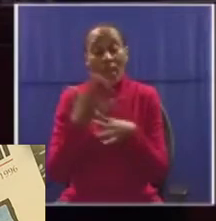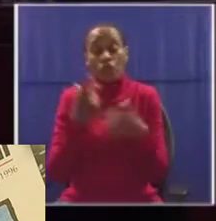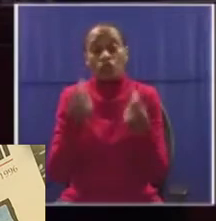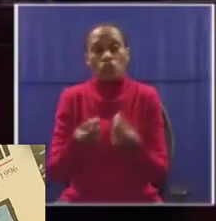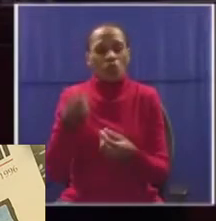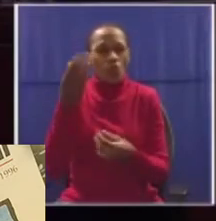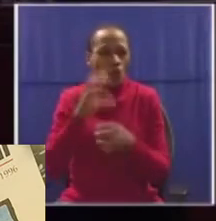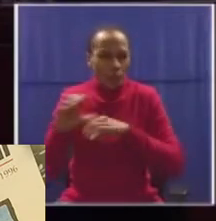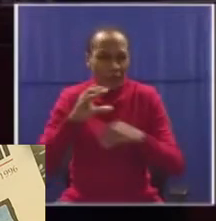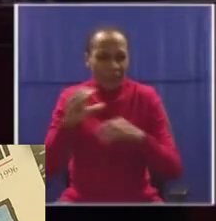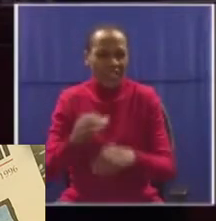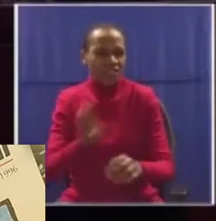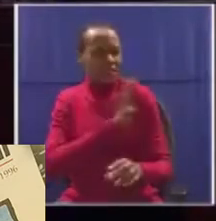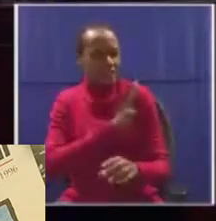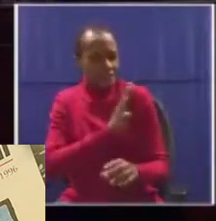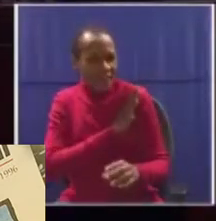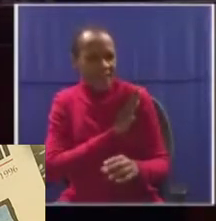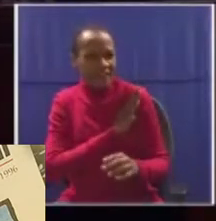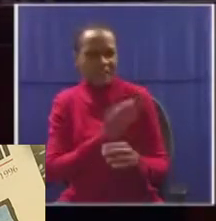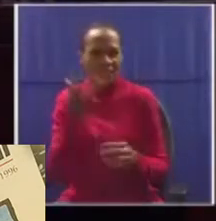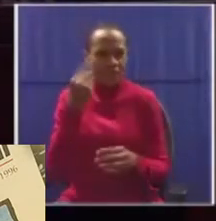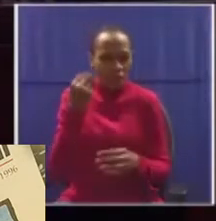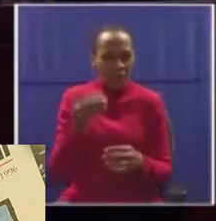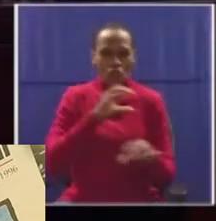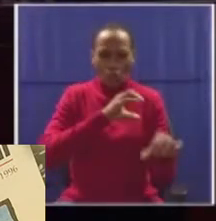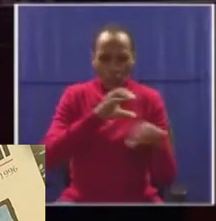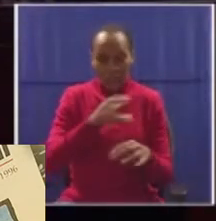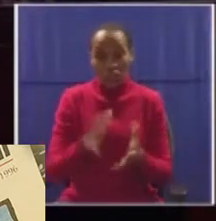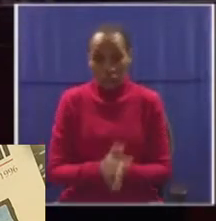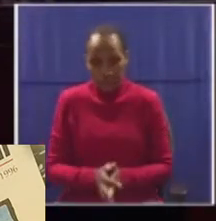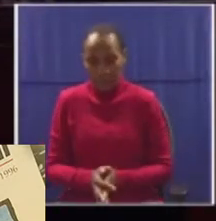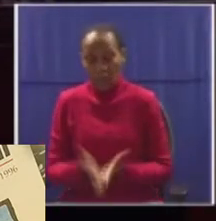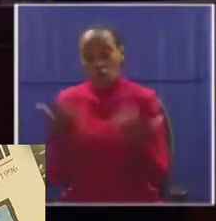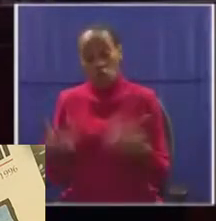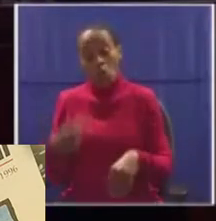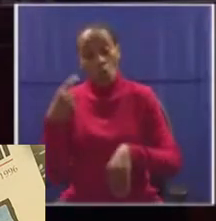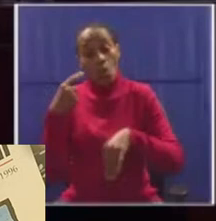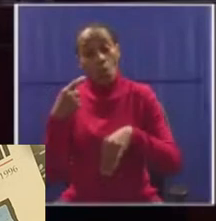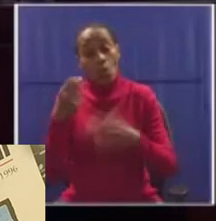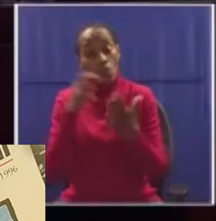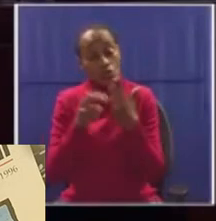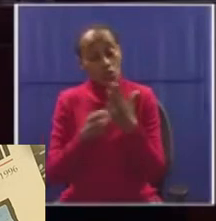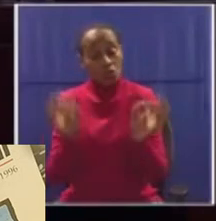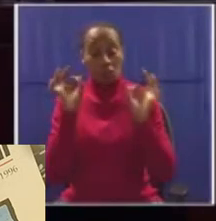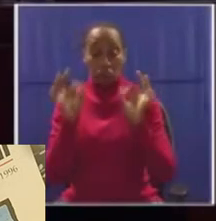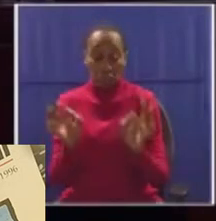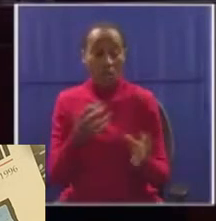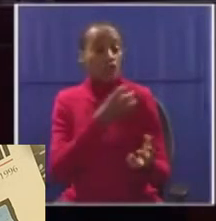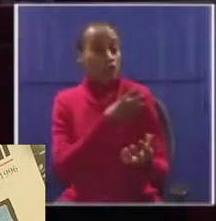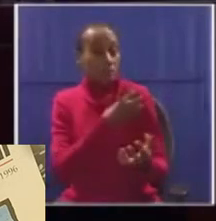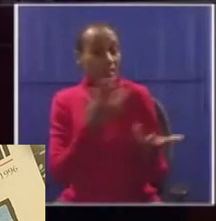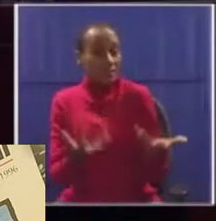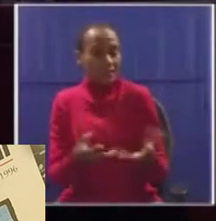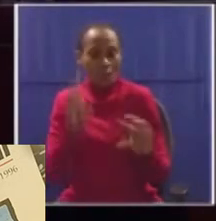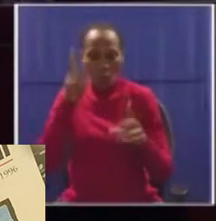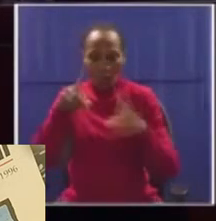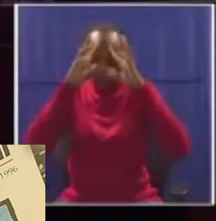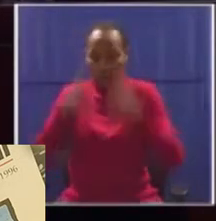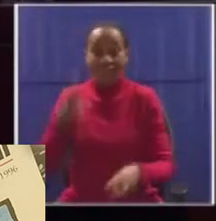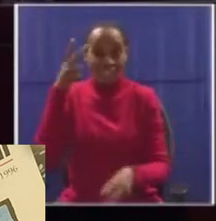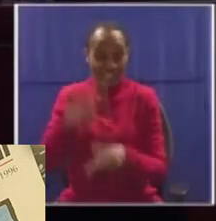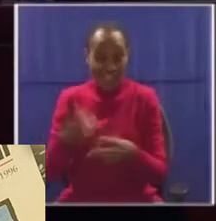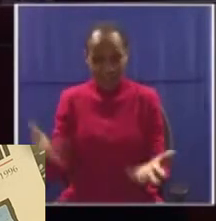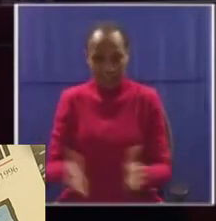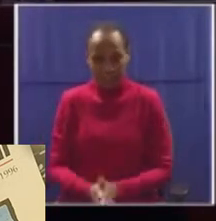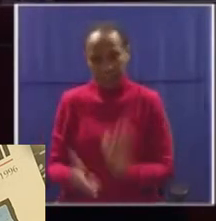intelligence services and policing for such period and on such conditions as the minister May determines